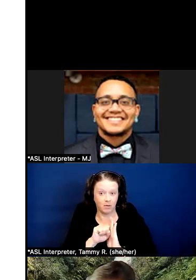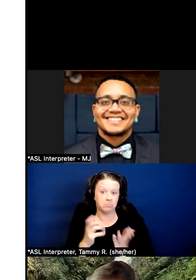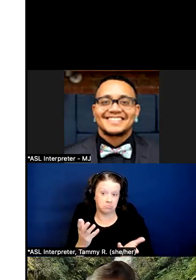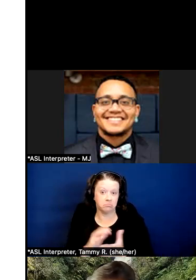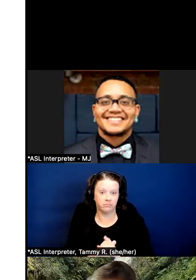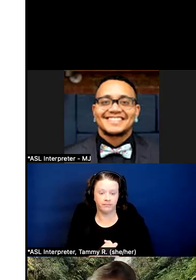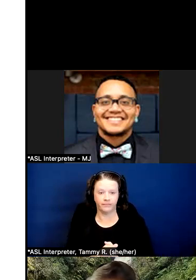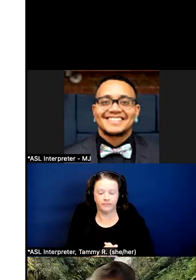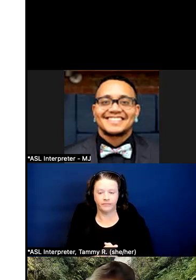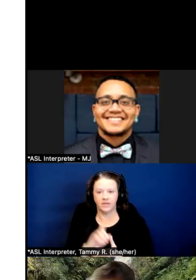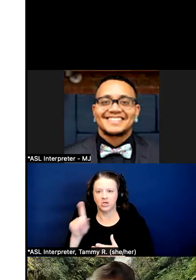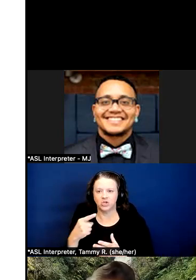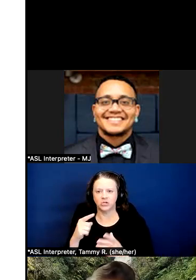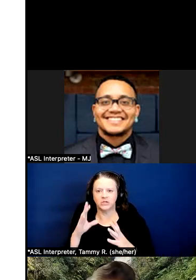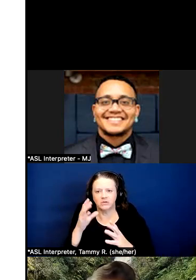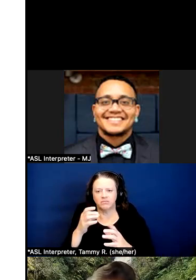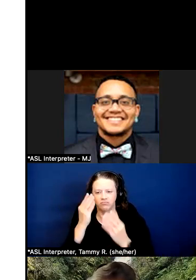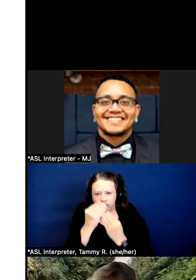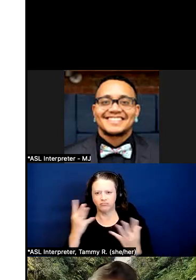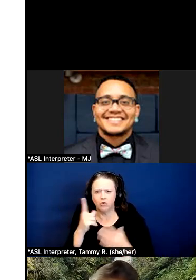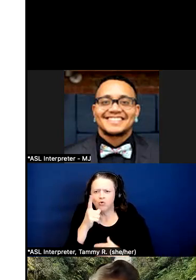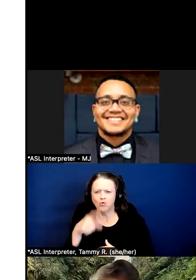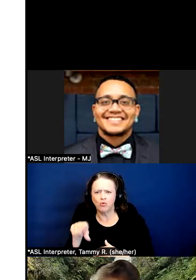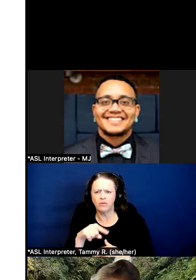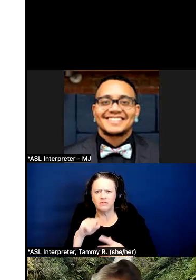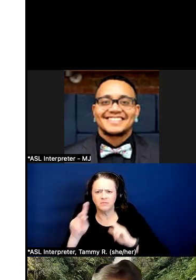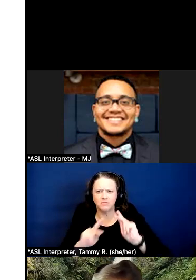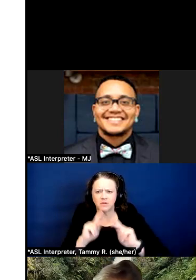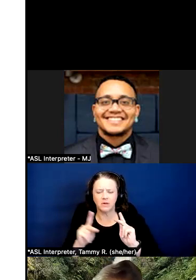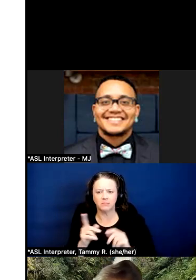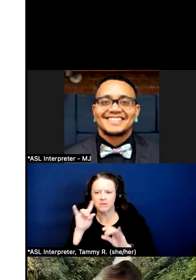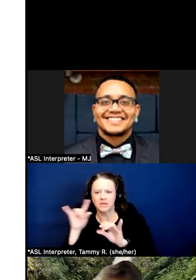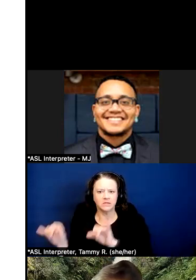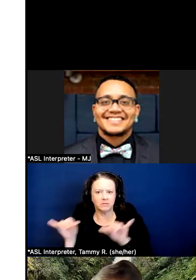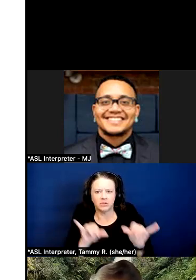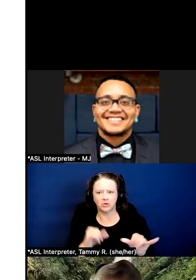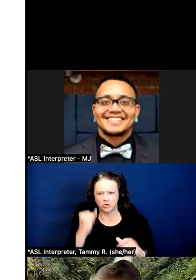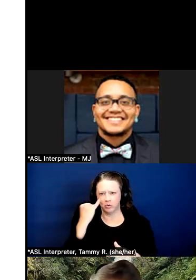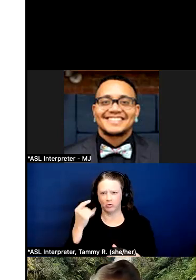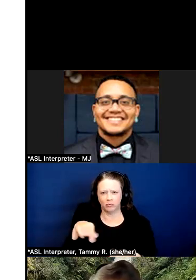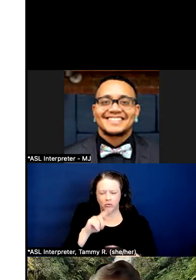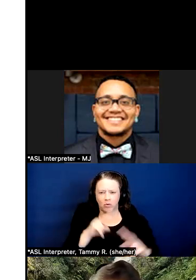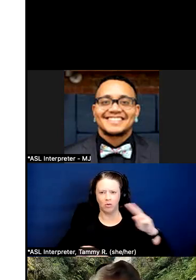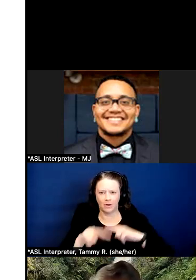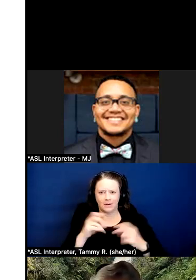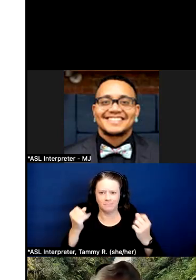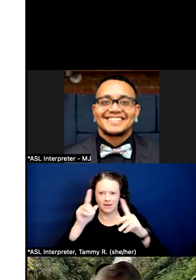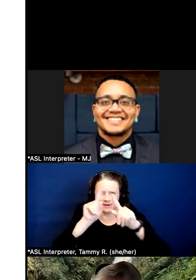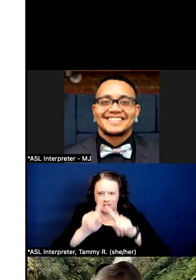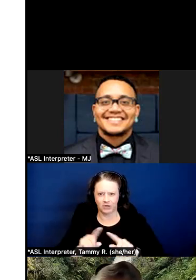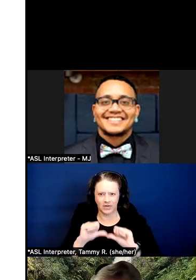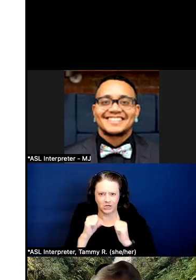Just to tell you a little bit about who these people were, similar to, if you look at a lot of our agencies across the